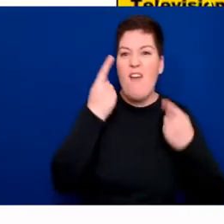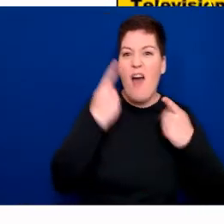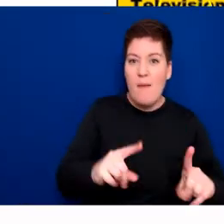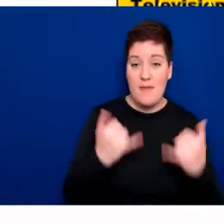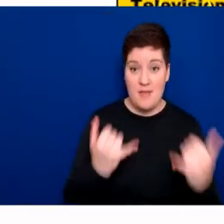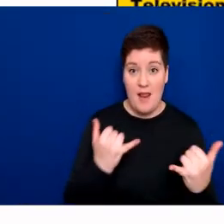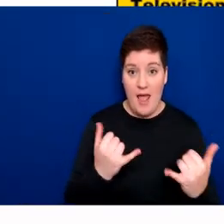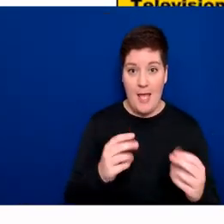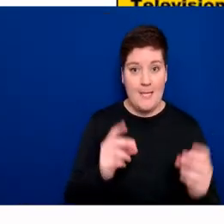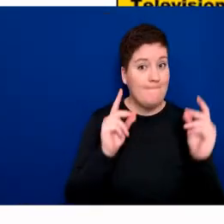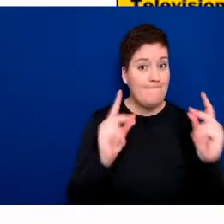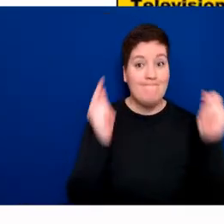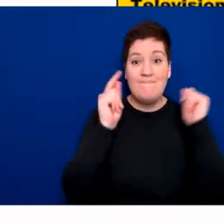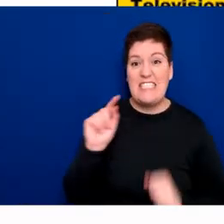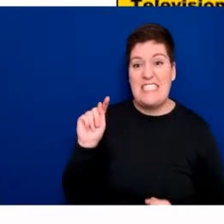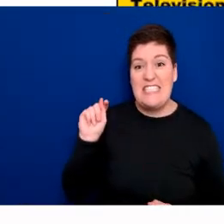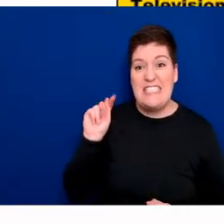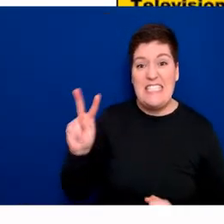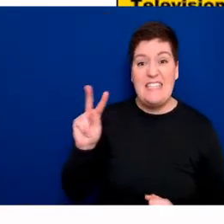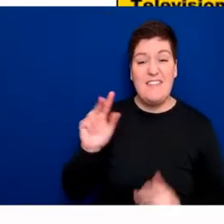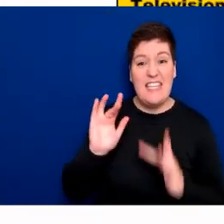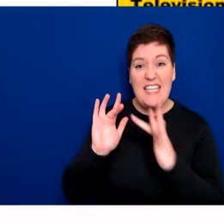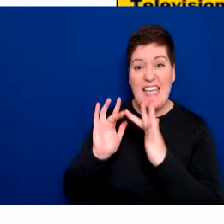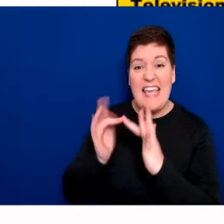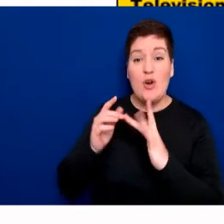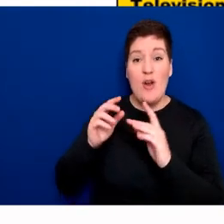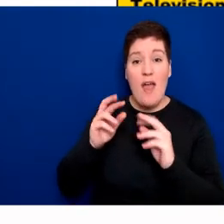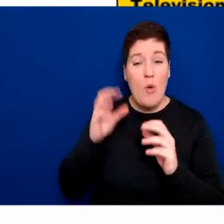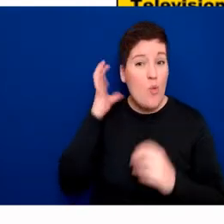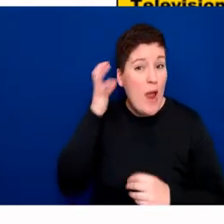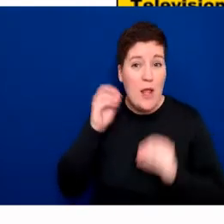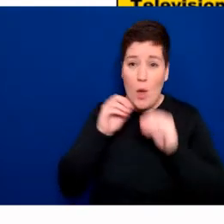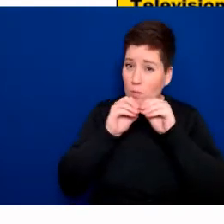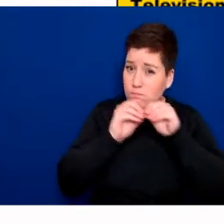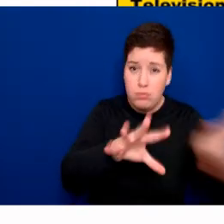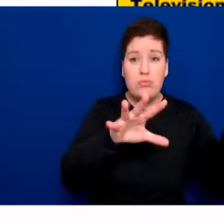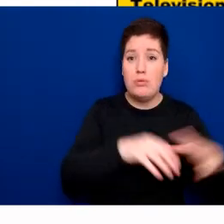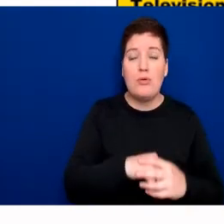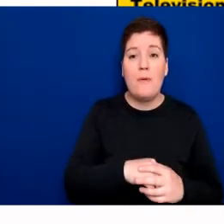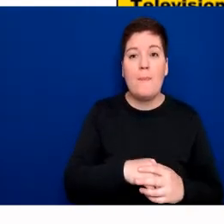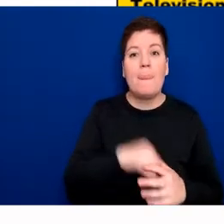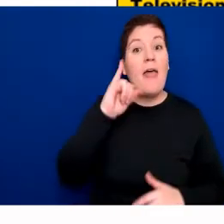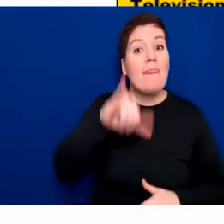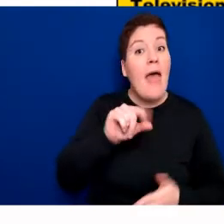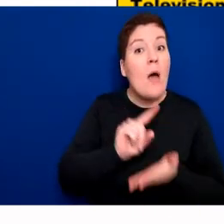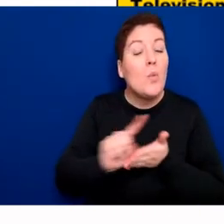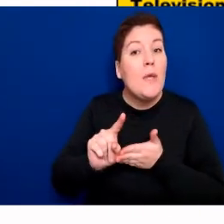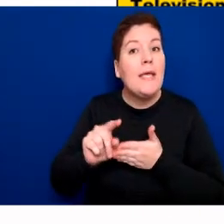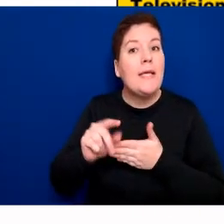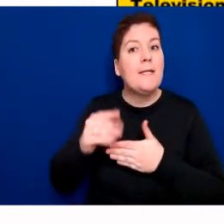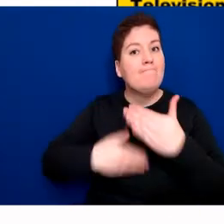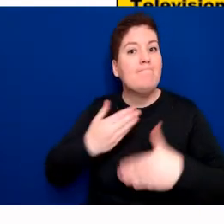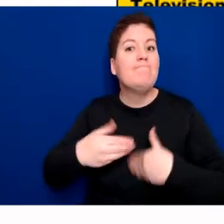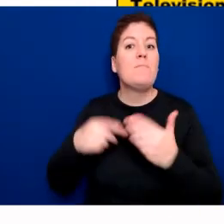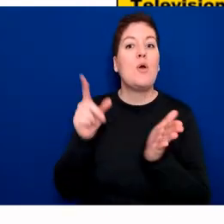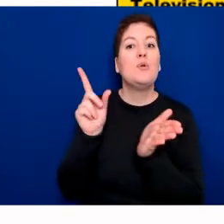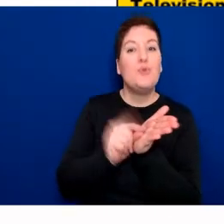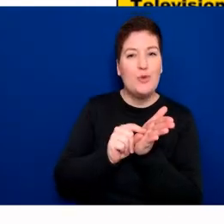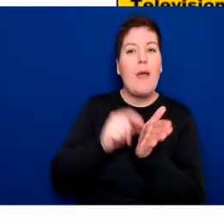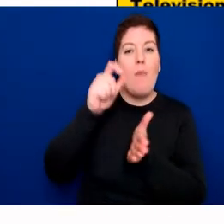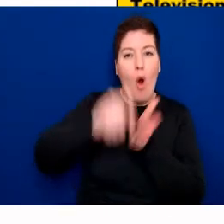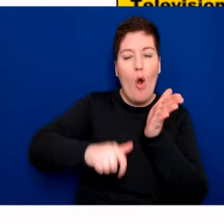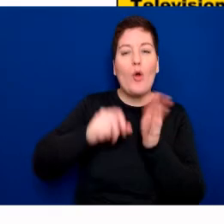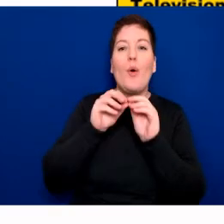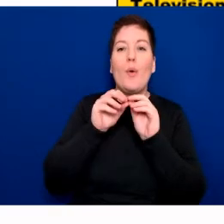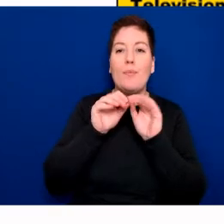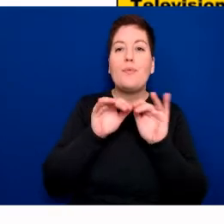radio. During that week, we also start to read about it in newspapers. A week or so after, we